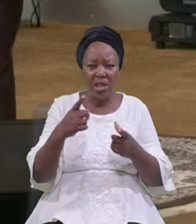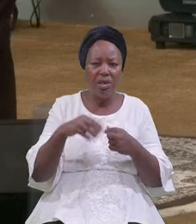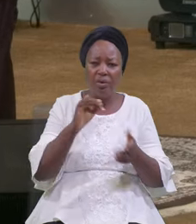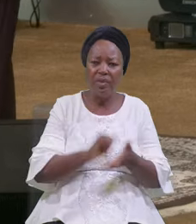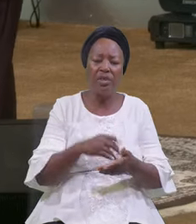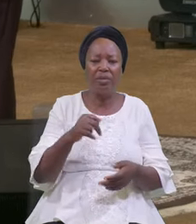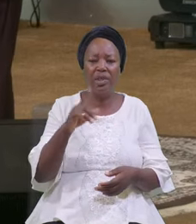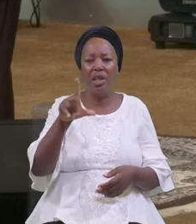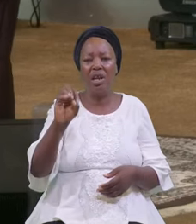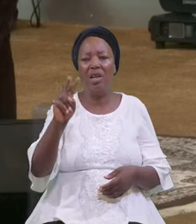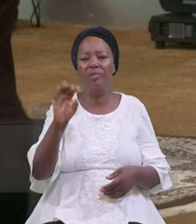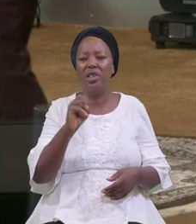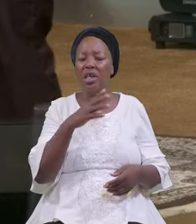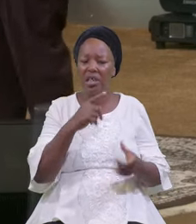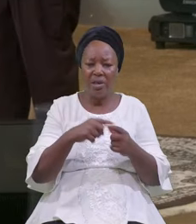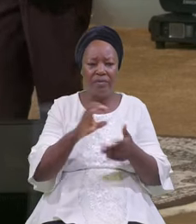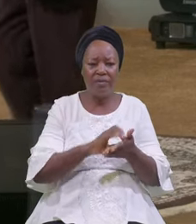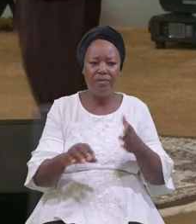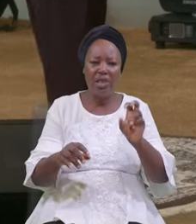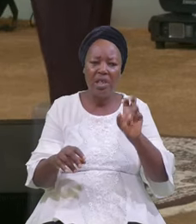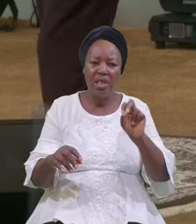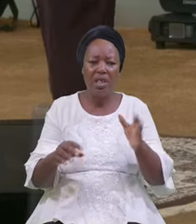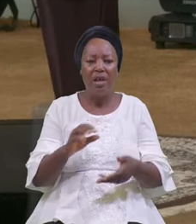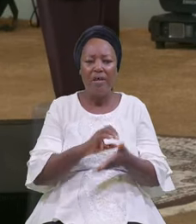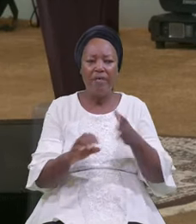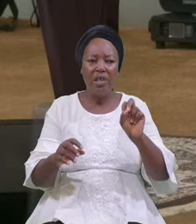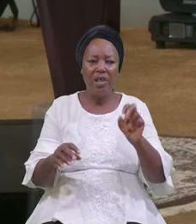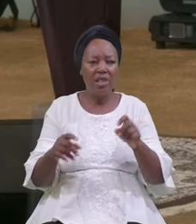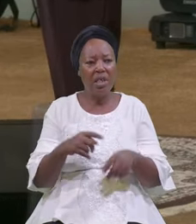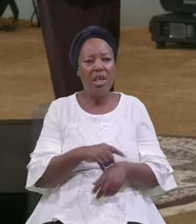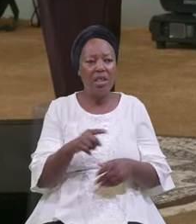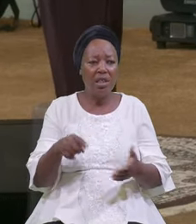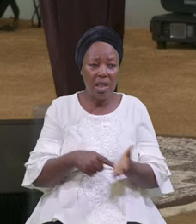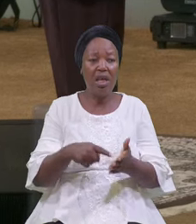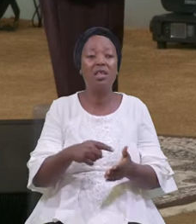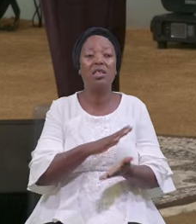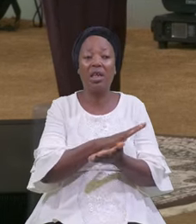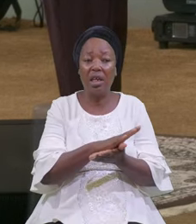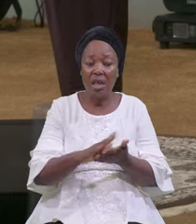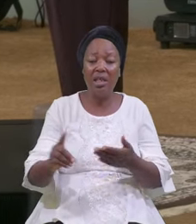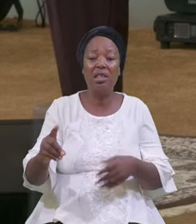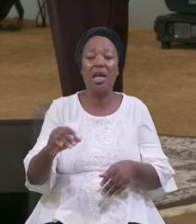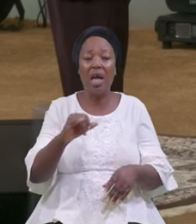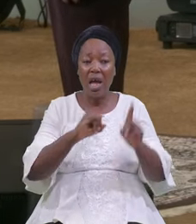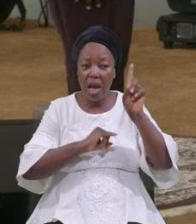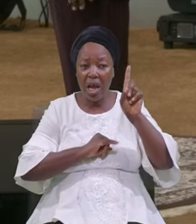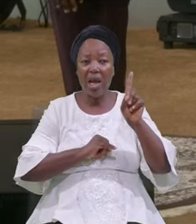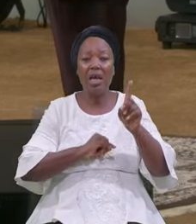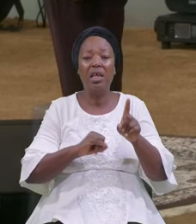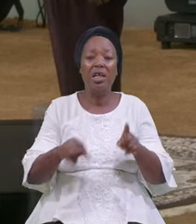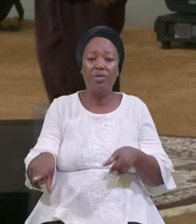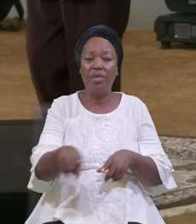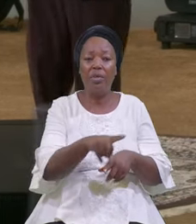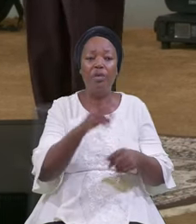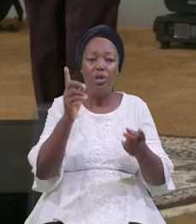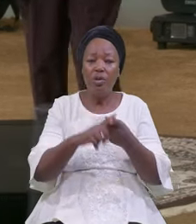says in verse 30, he says, thus cleansed I them to be useful to the